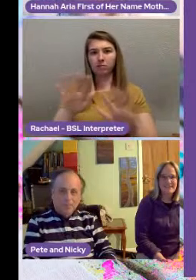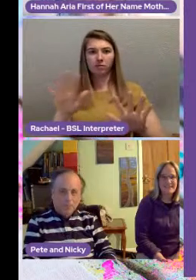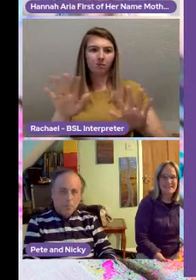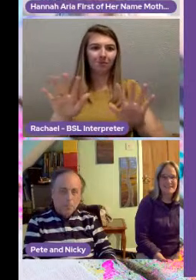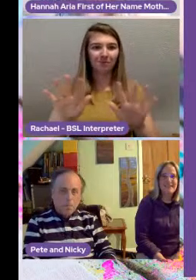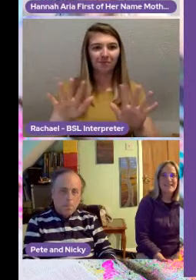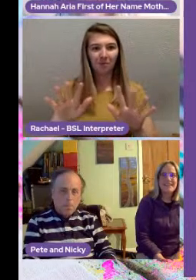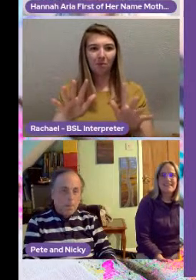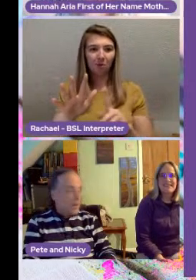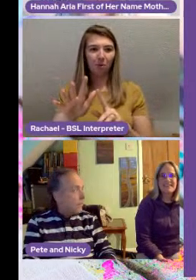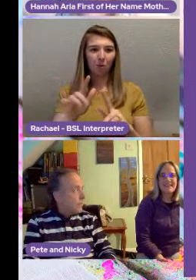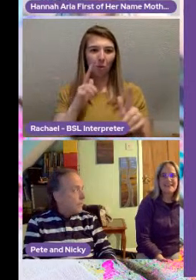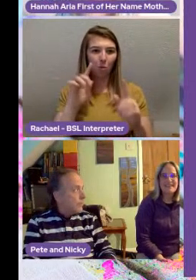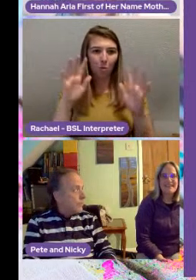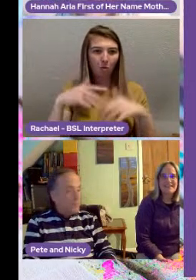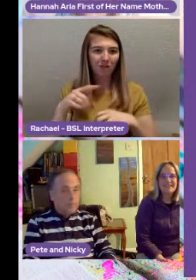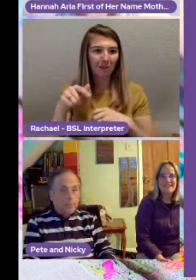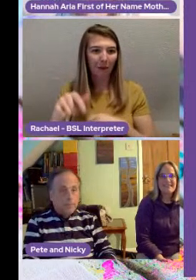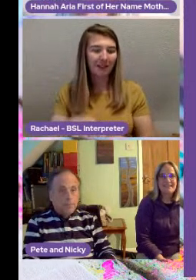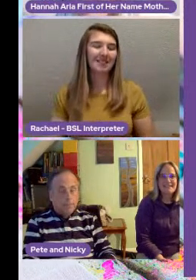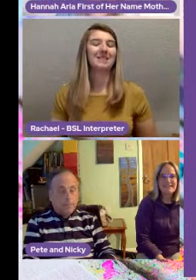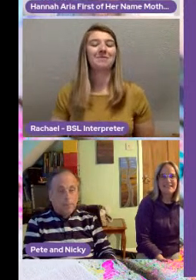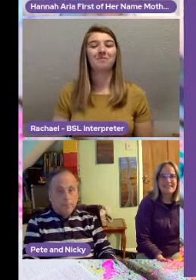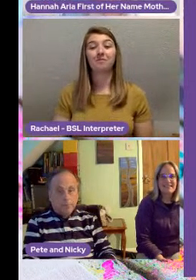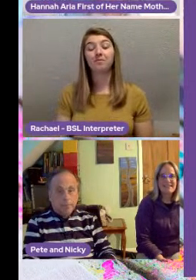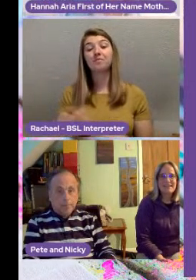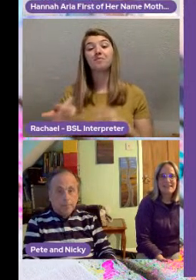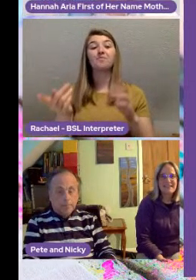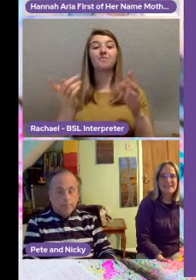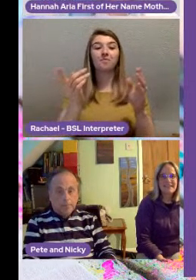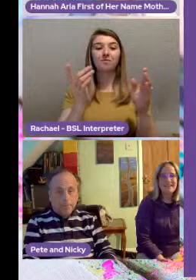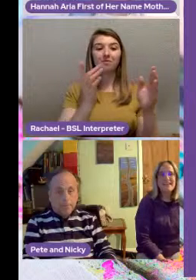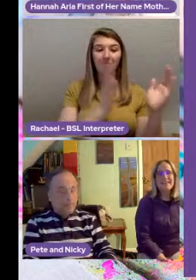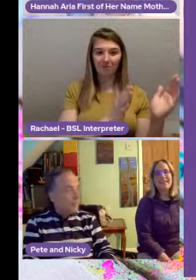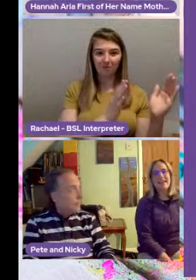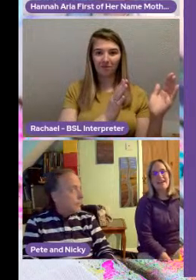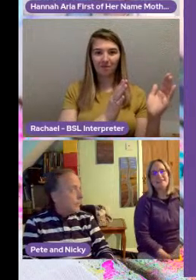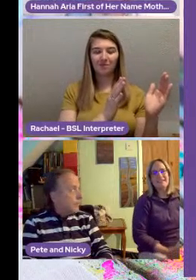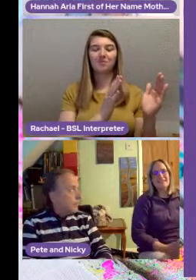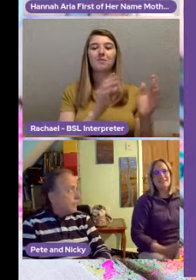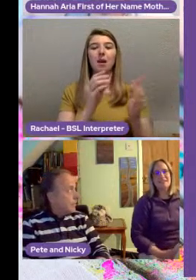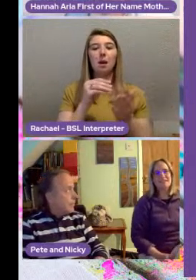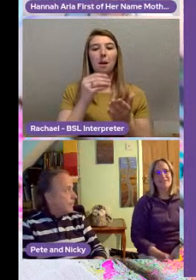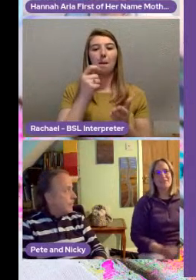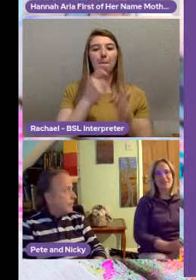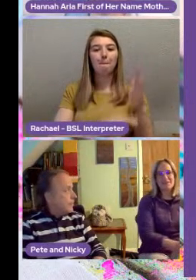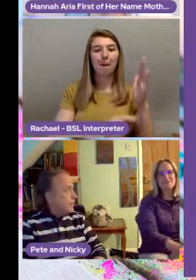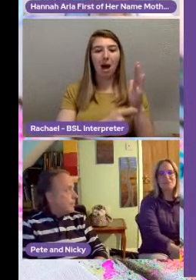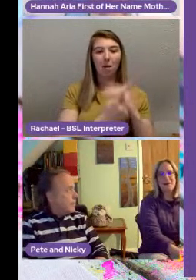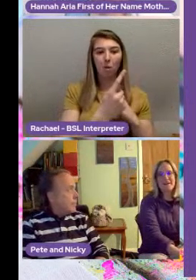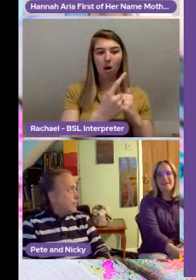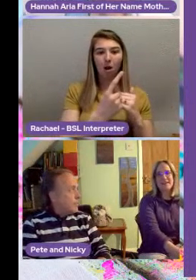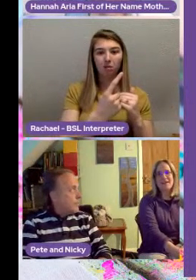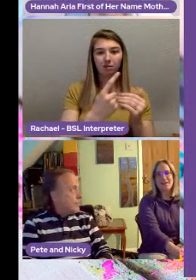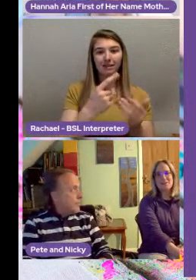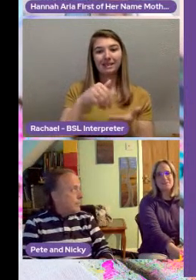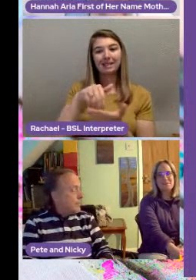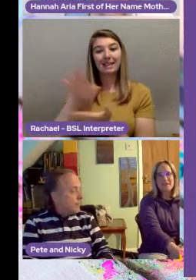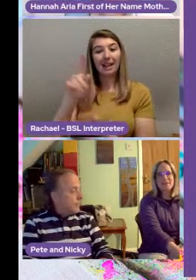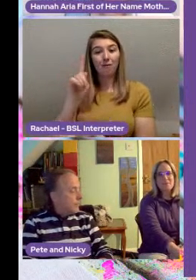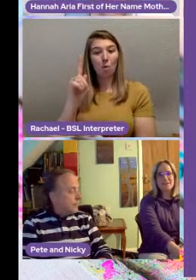brilliant. And then buy one, give one away. Love that idea. That was